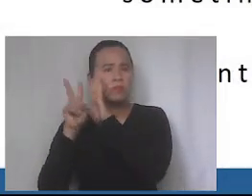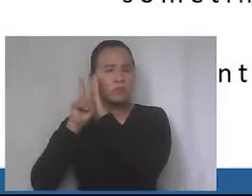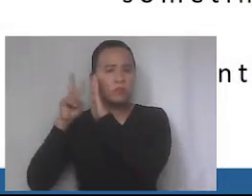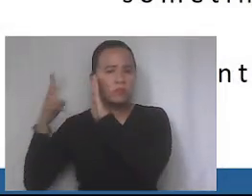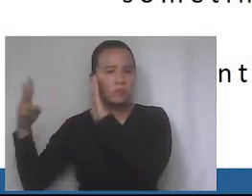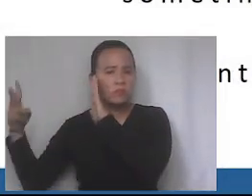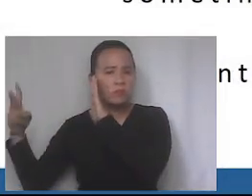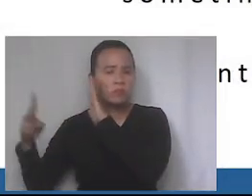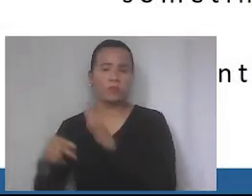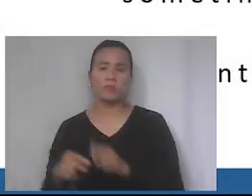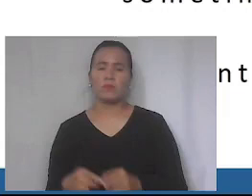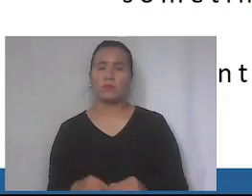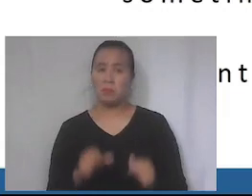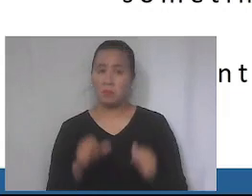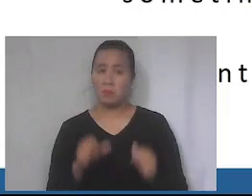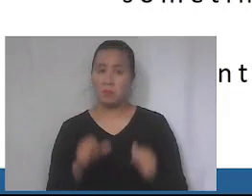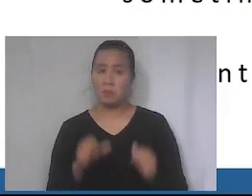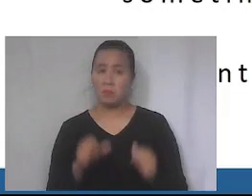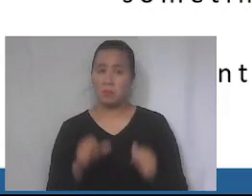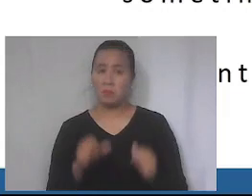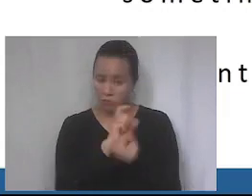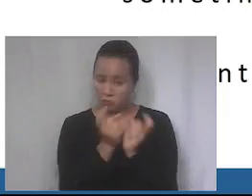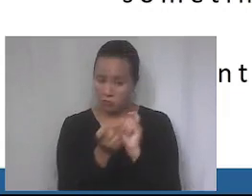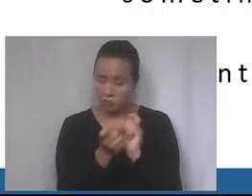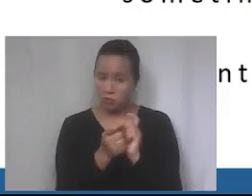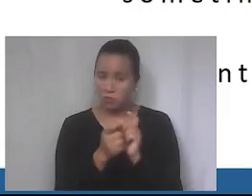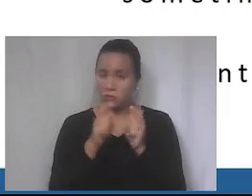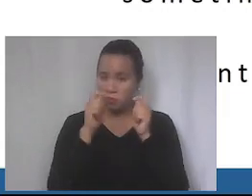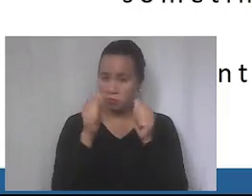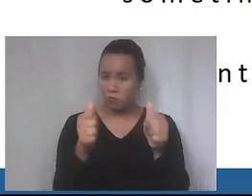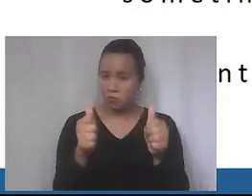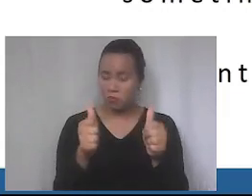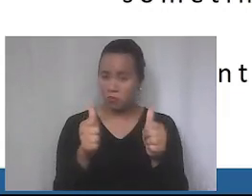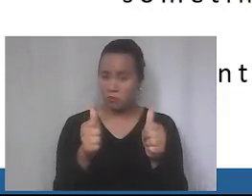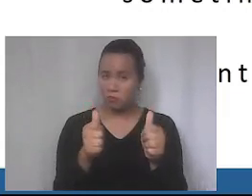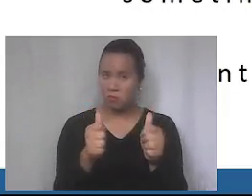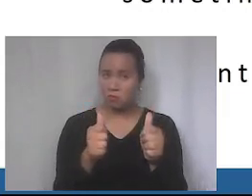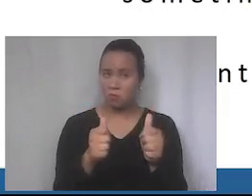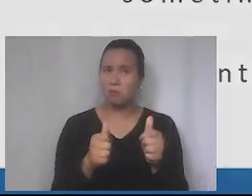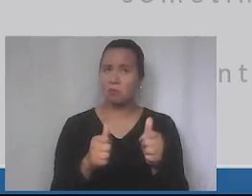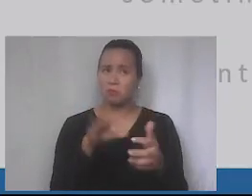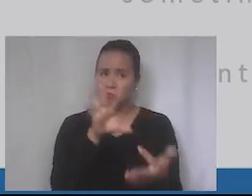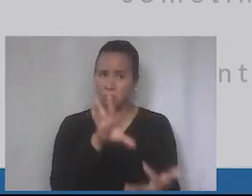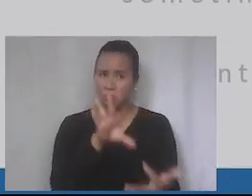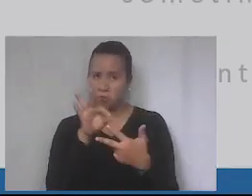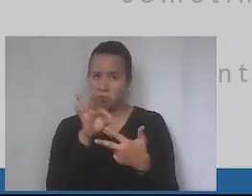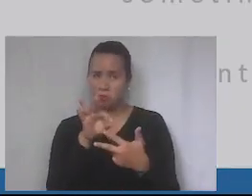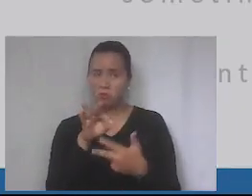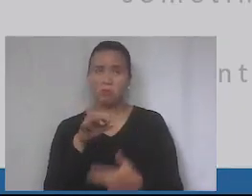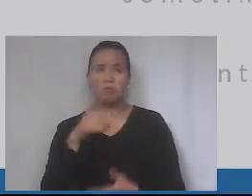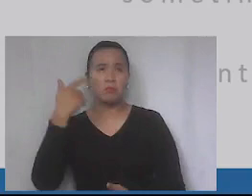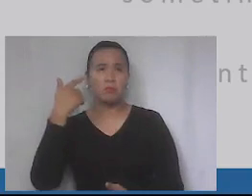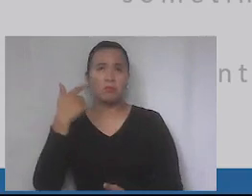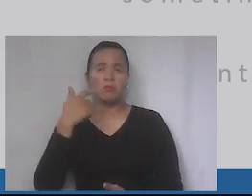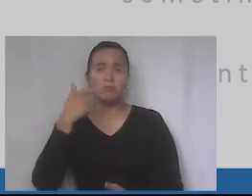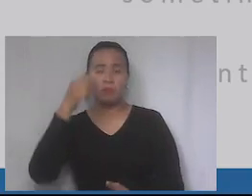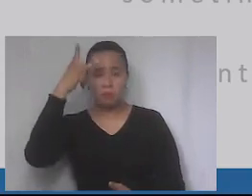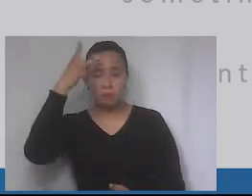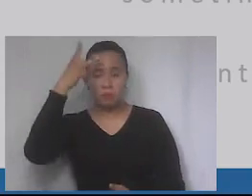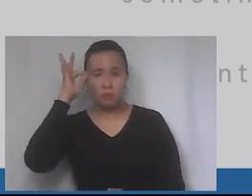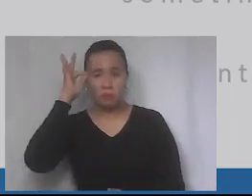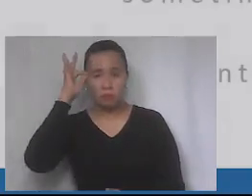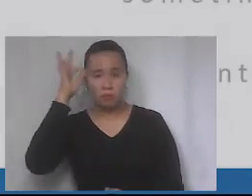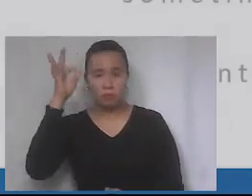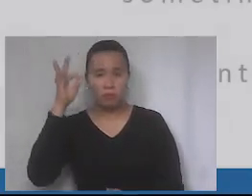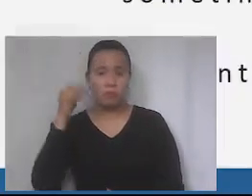geography. So in the voice settings, I can change the voice speed. I can